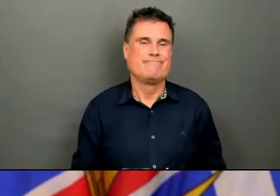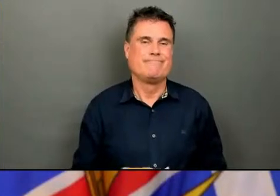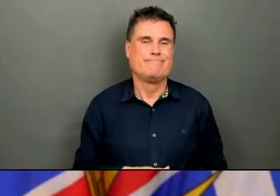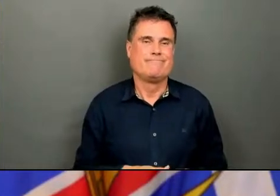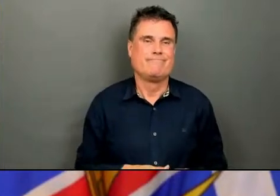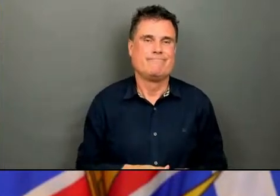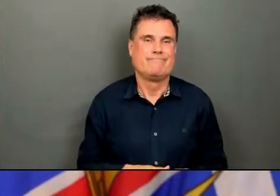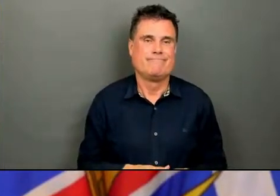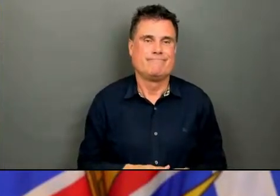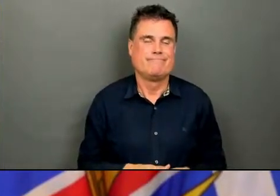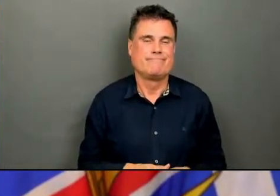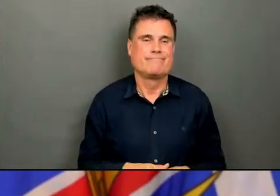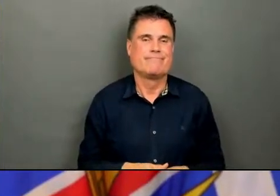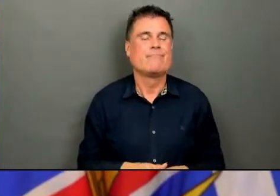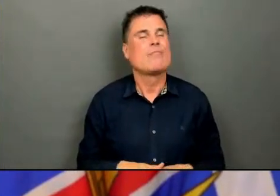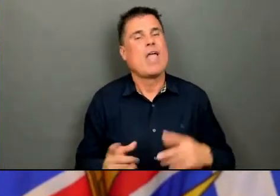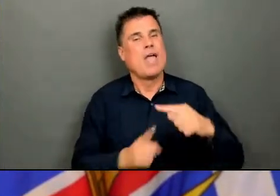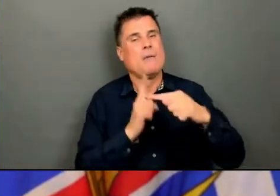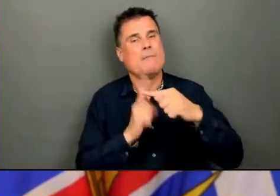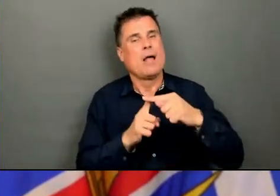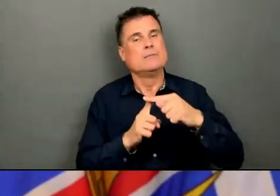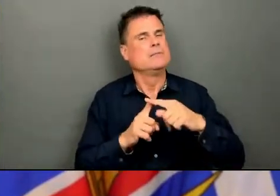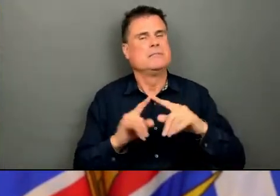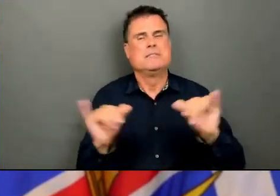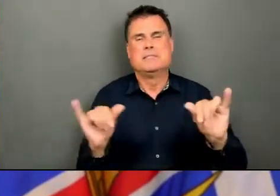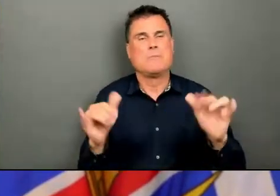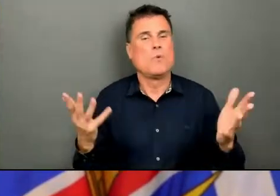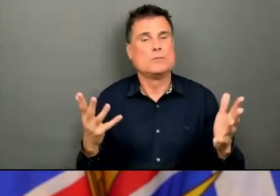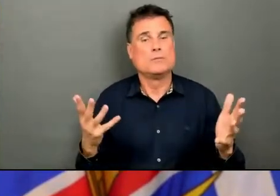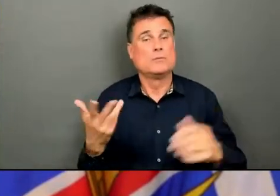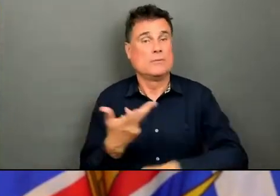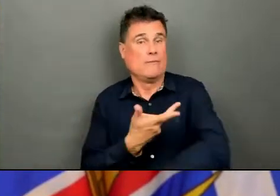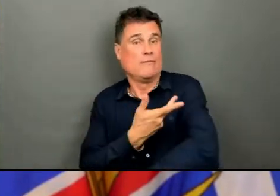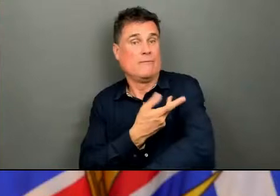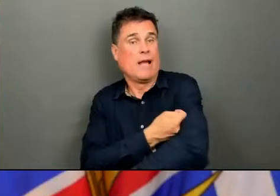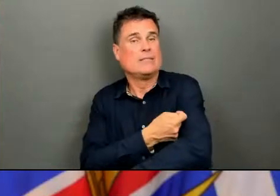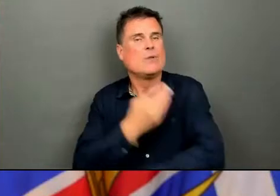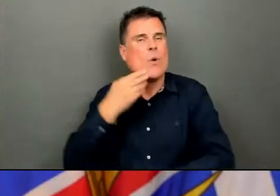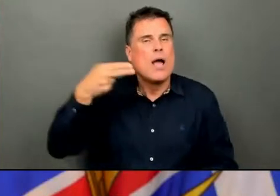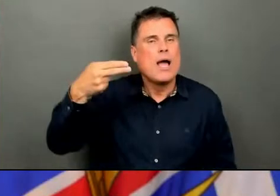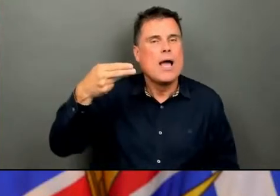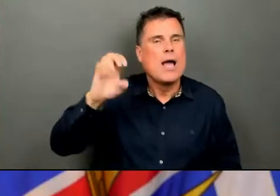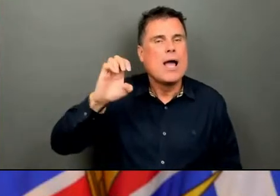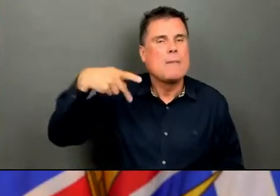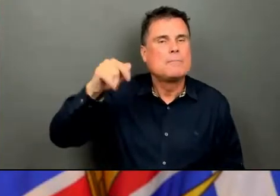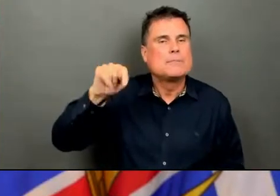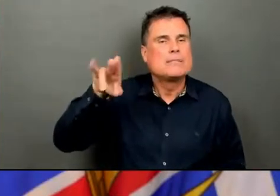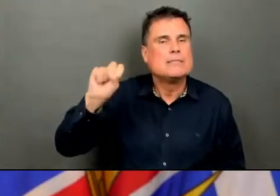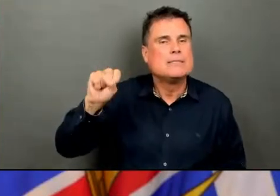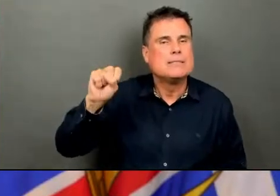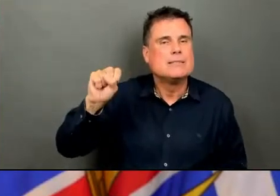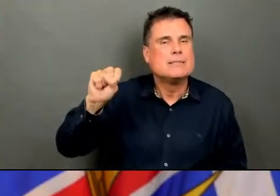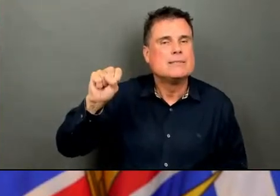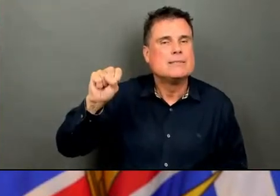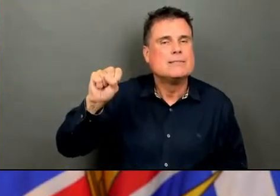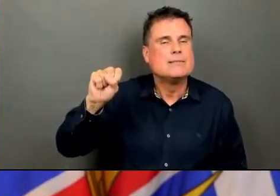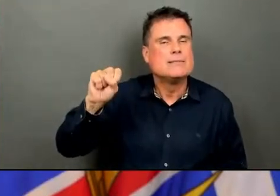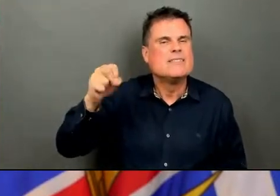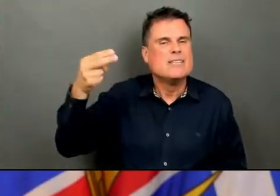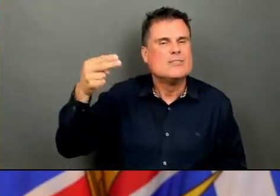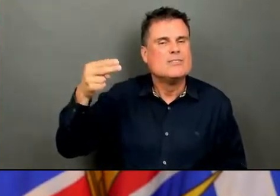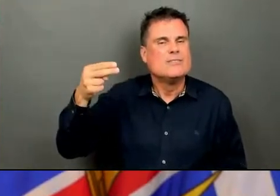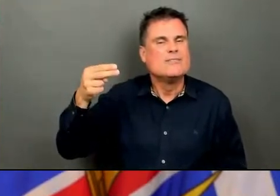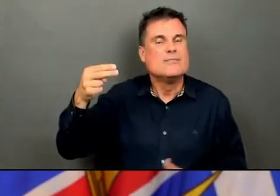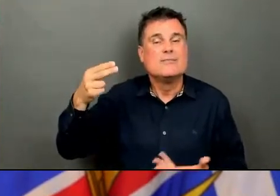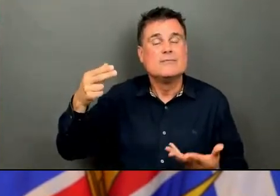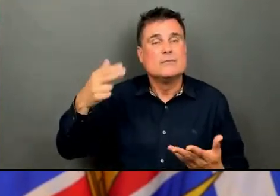against viruses like hepatitis and others. It actually is better, longer lasting if you get it about 6 months. But we